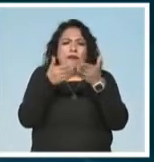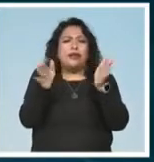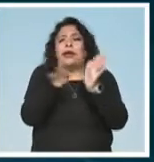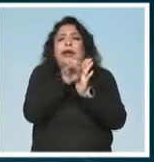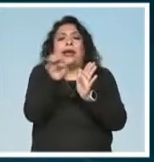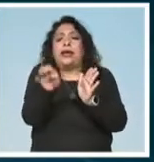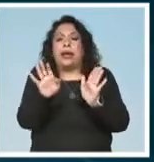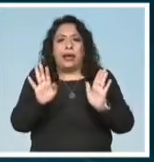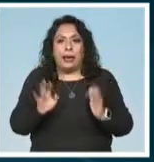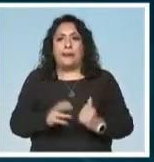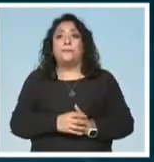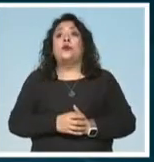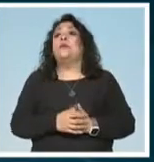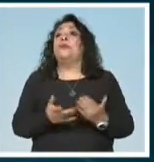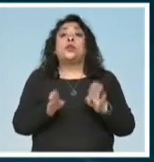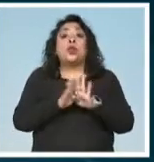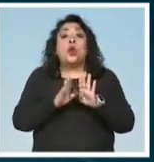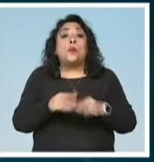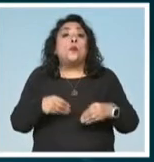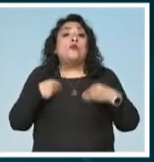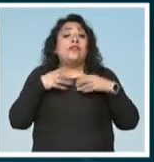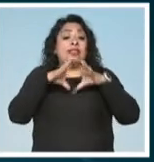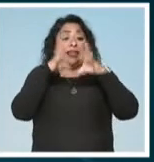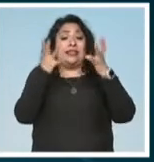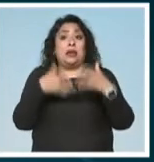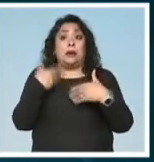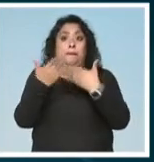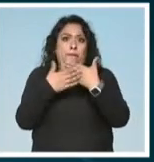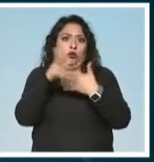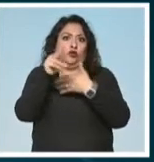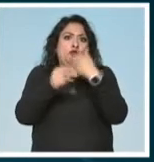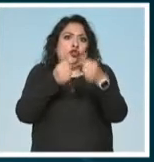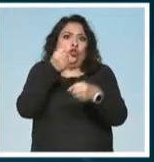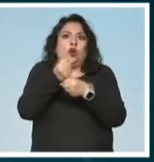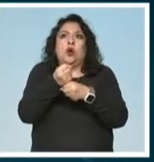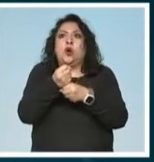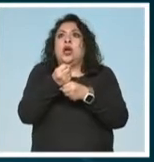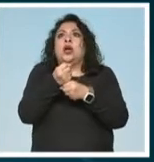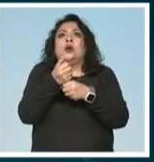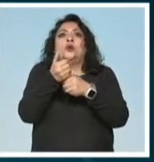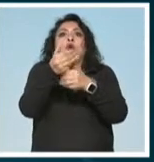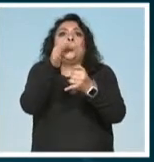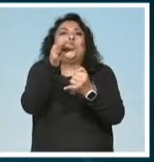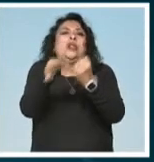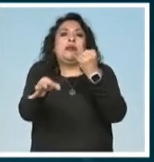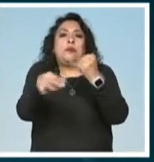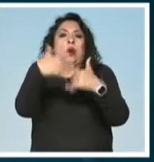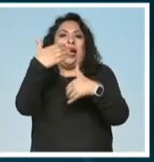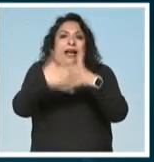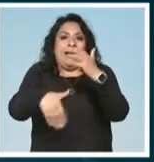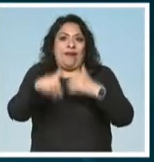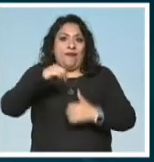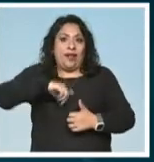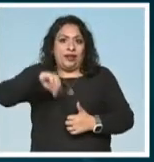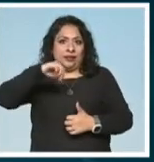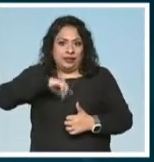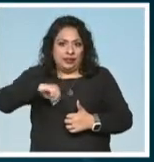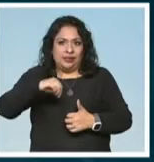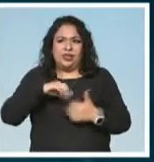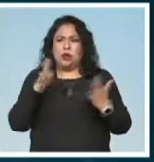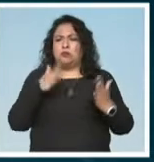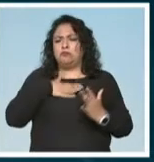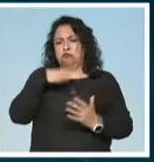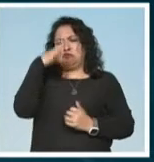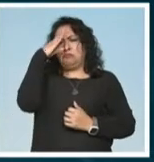like how will the life on Earth be in, let's say, 80 years at the end of the century. I think just